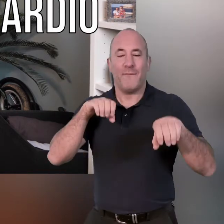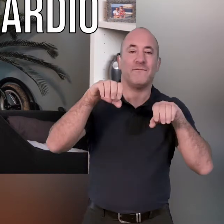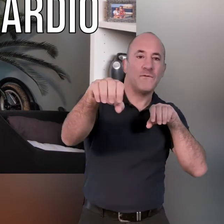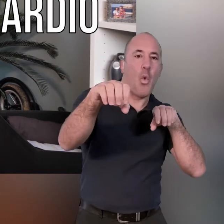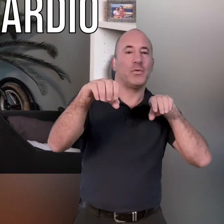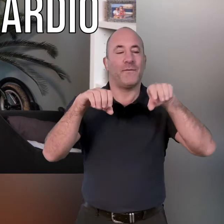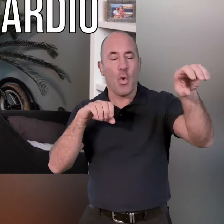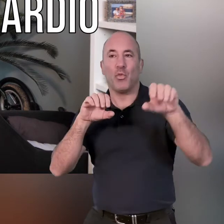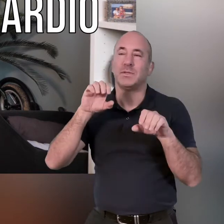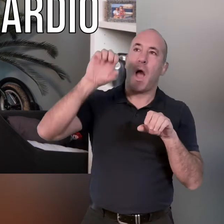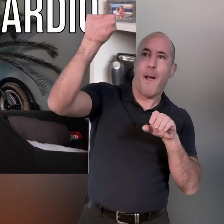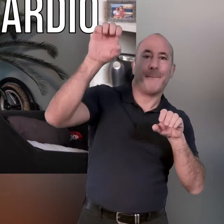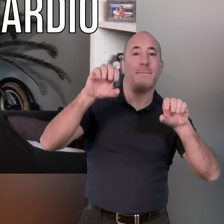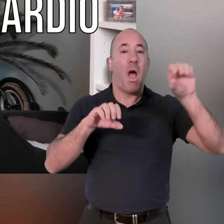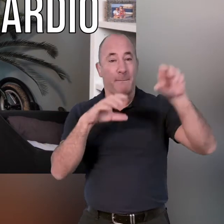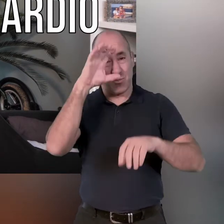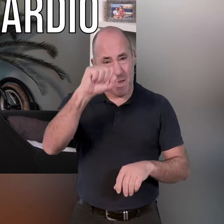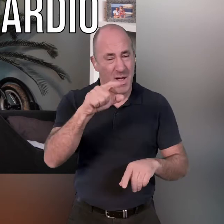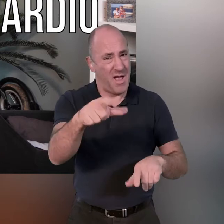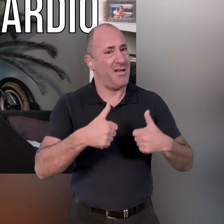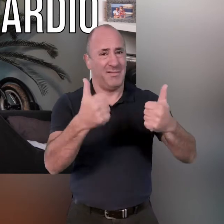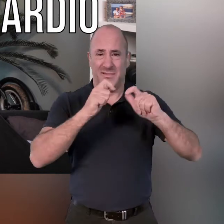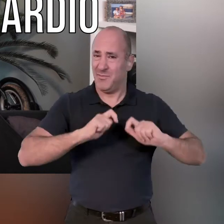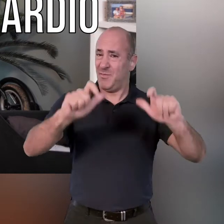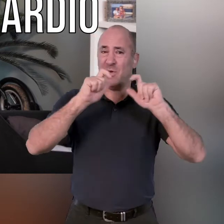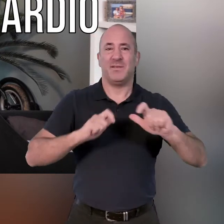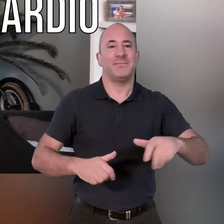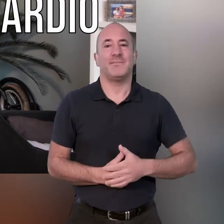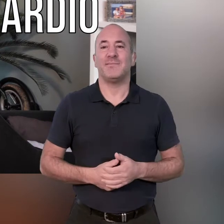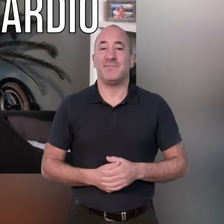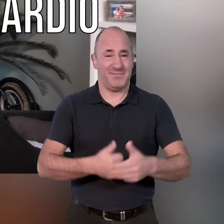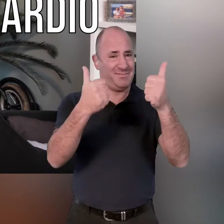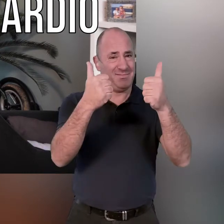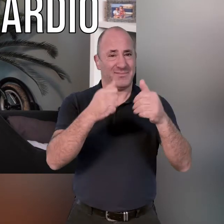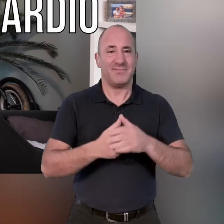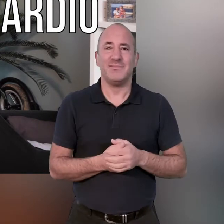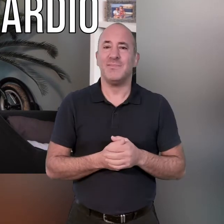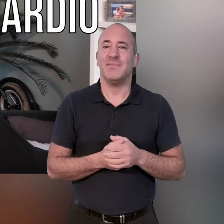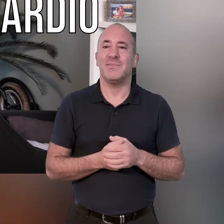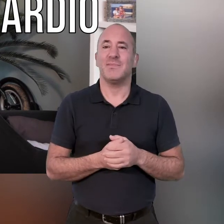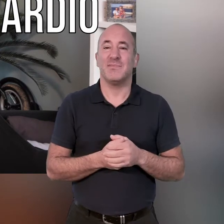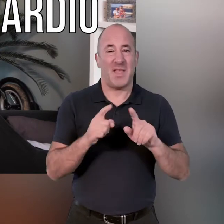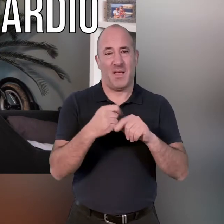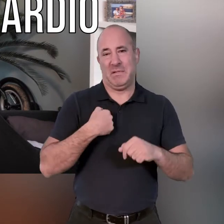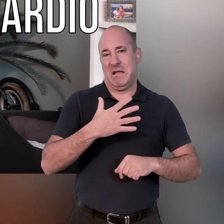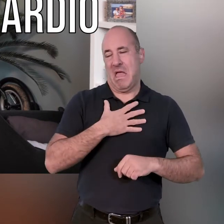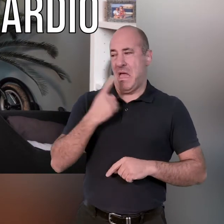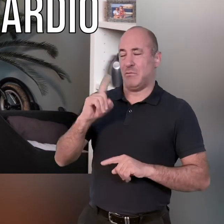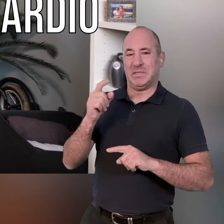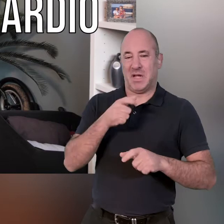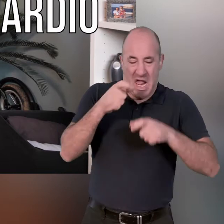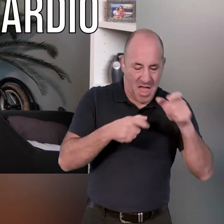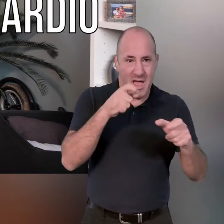forwards, forwards, up, up. Excellent. Let's keep it going. Good job. So as I said, I like to do